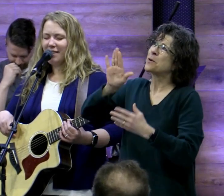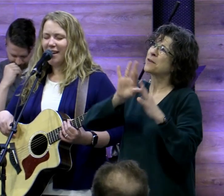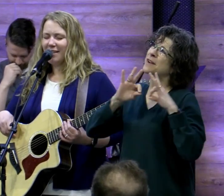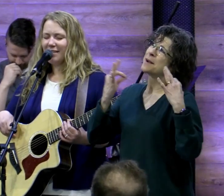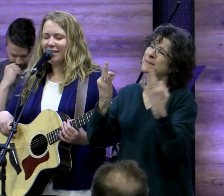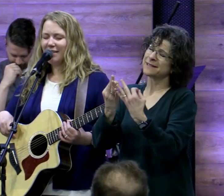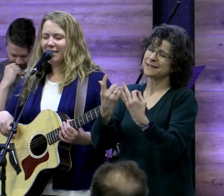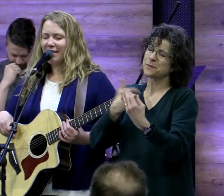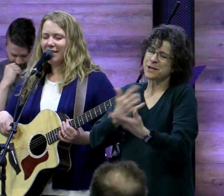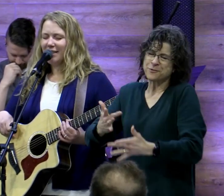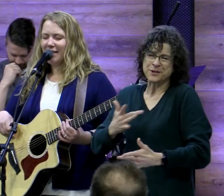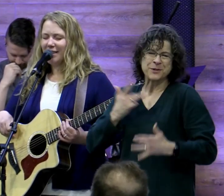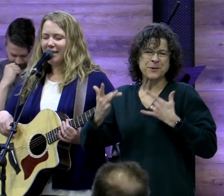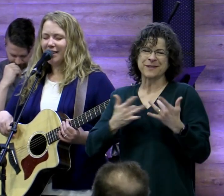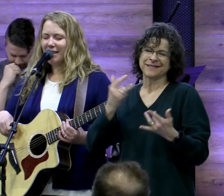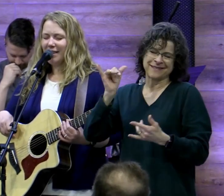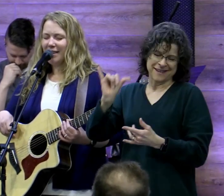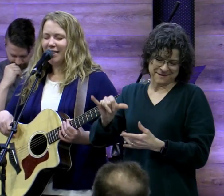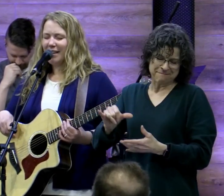rejoice in that.